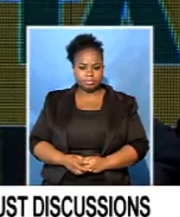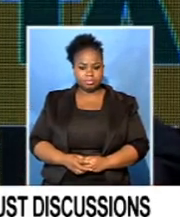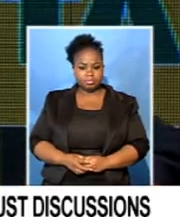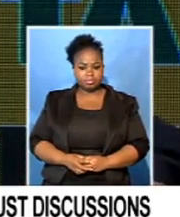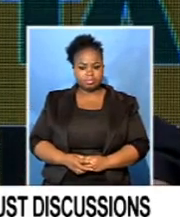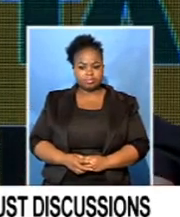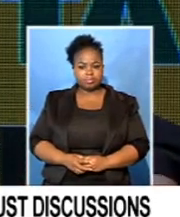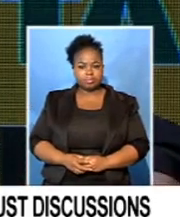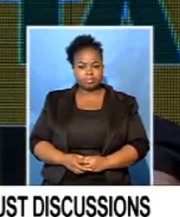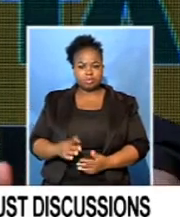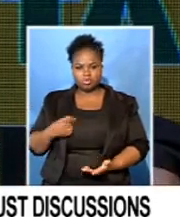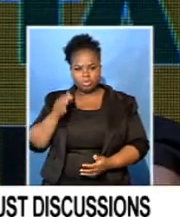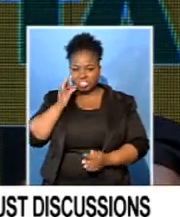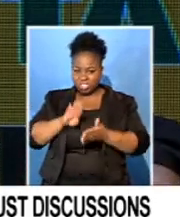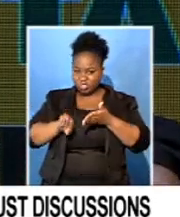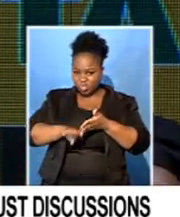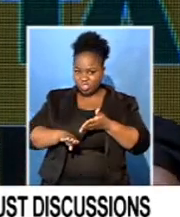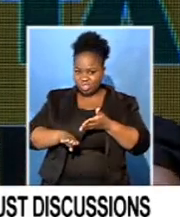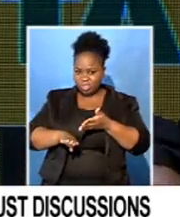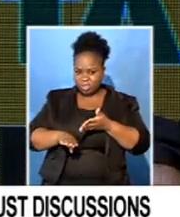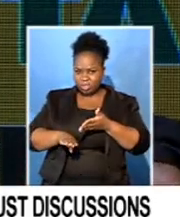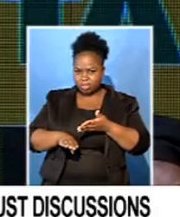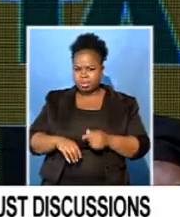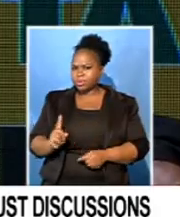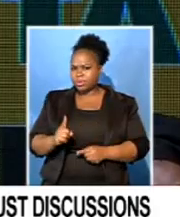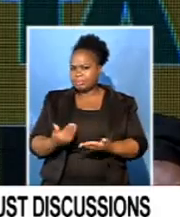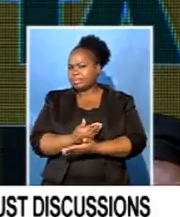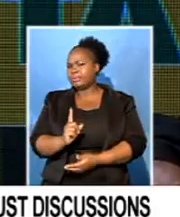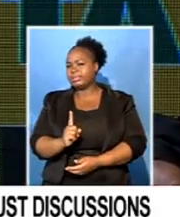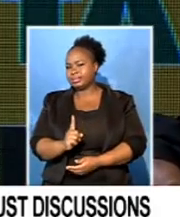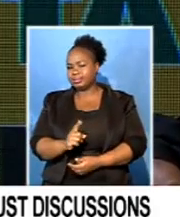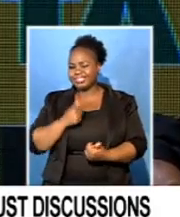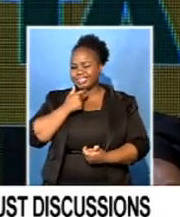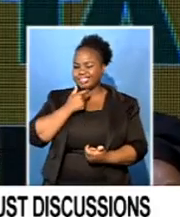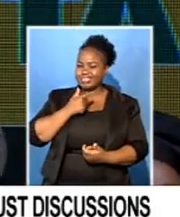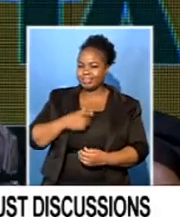Nithini tasiphelele kukhona ongekho.